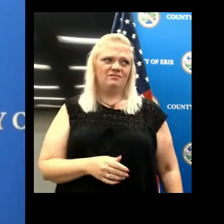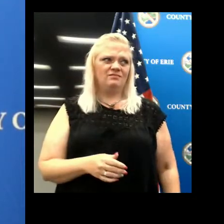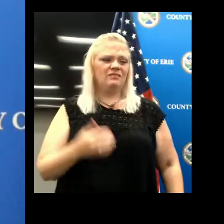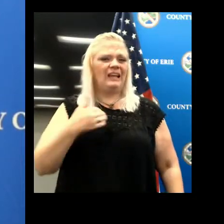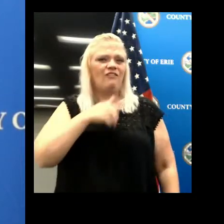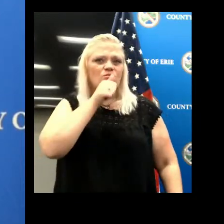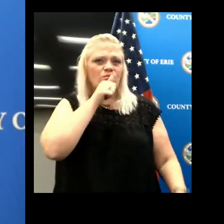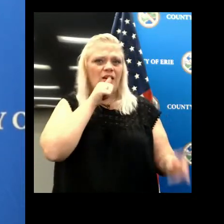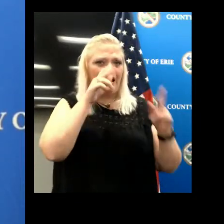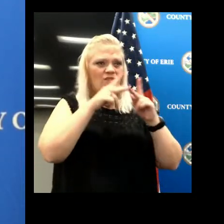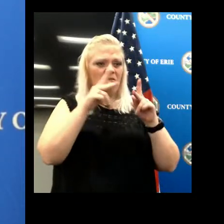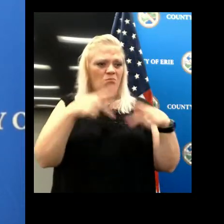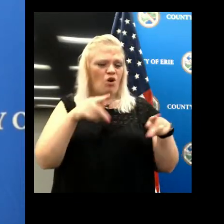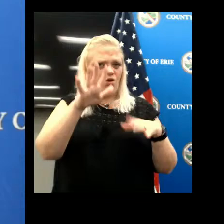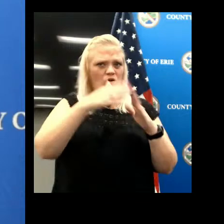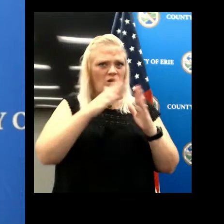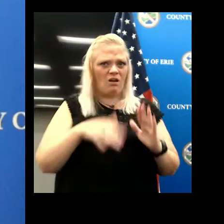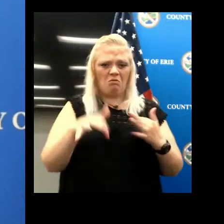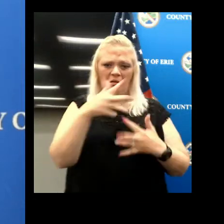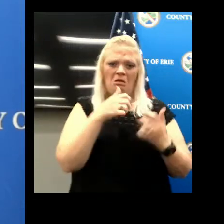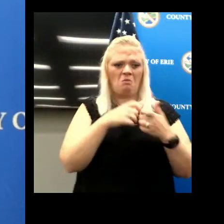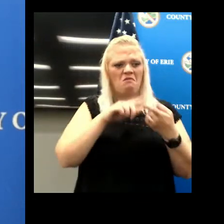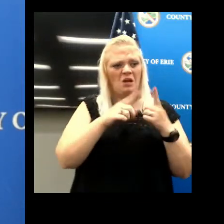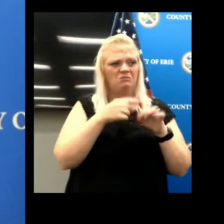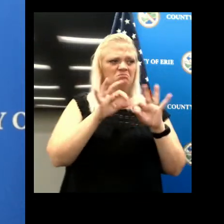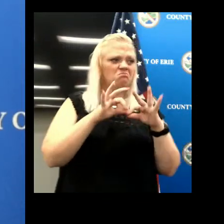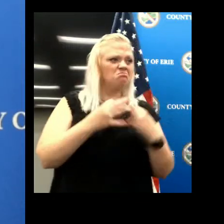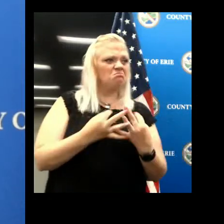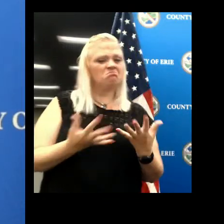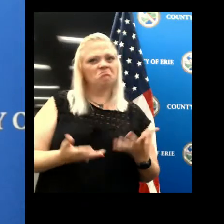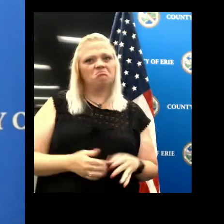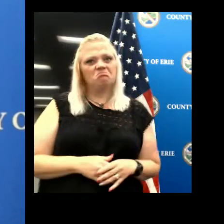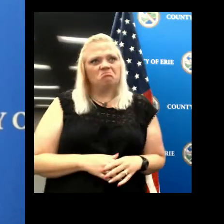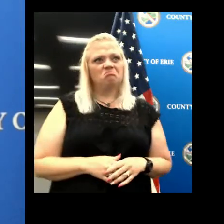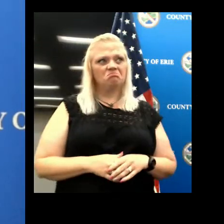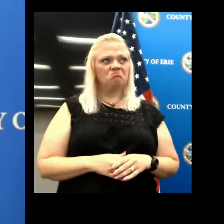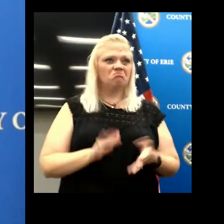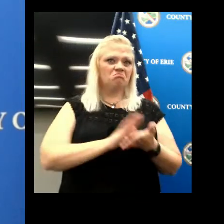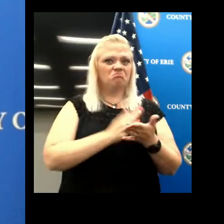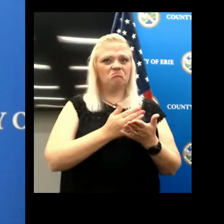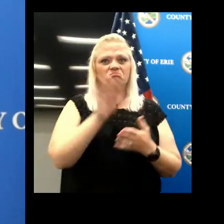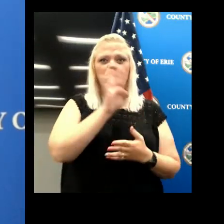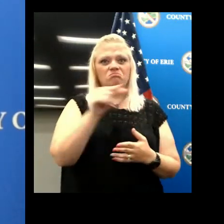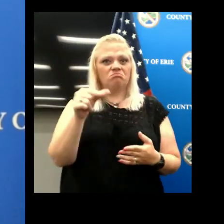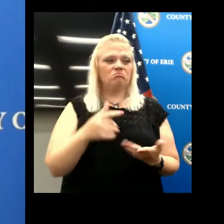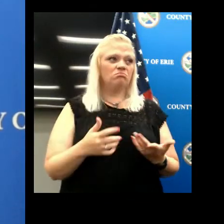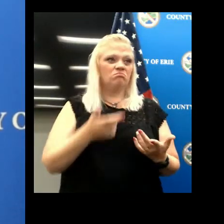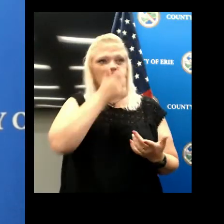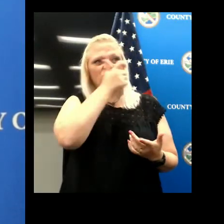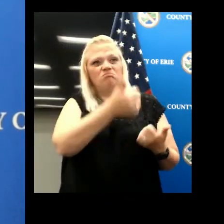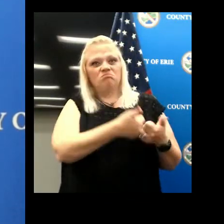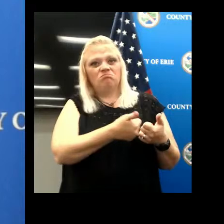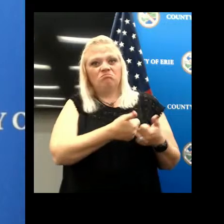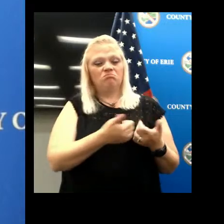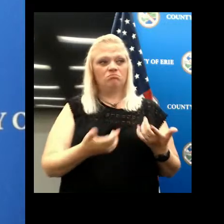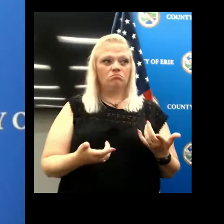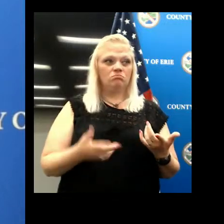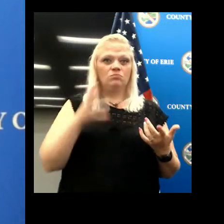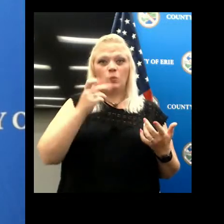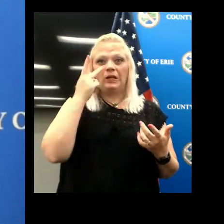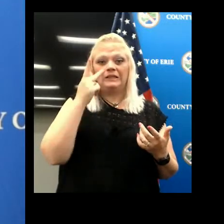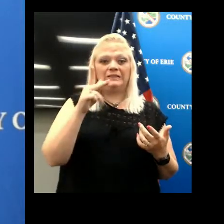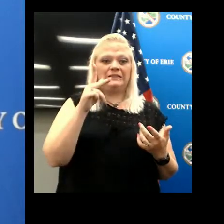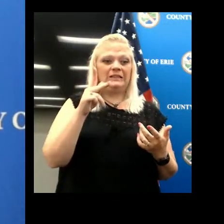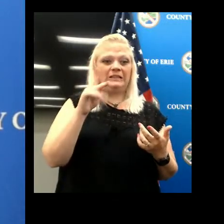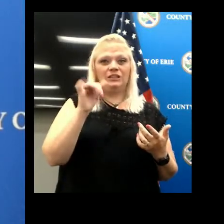party at your house. Hang out with some friends, family, cook some barbecue, watch the game. We want to see Josh Allen